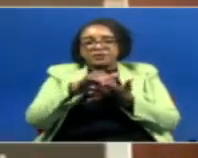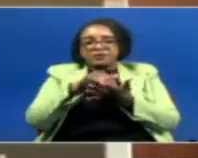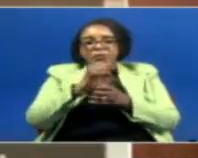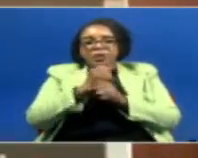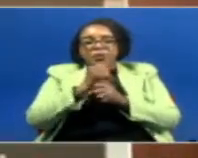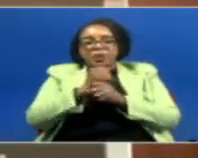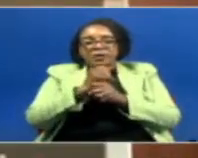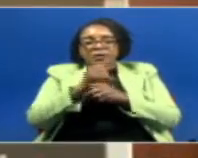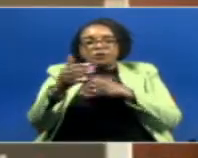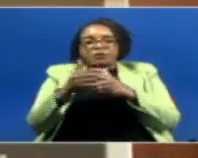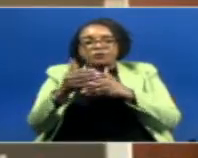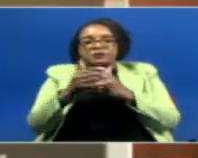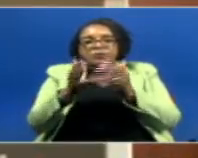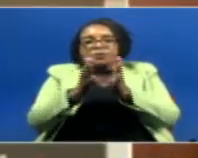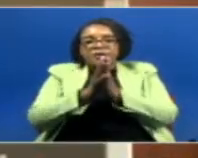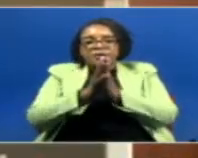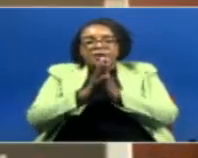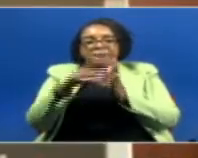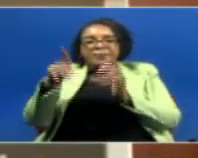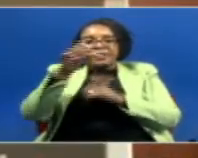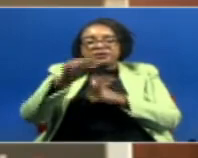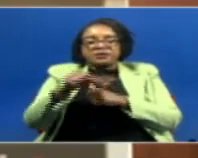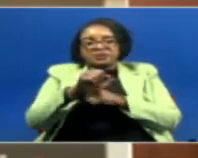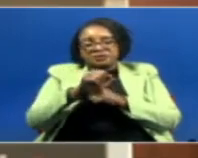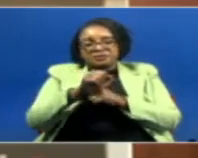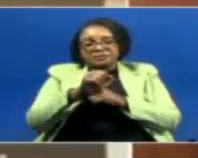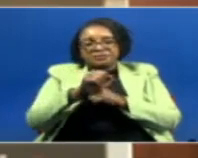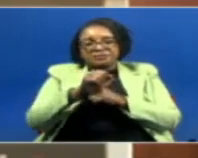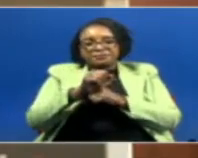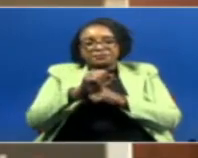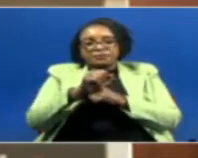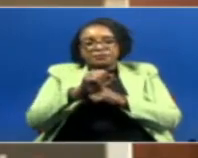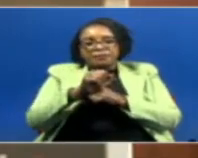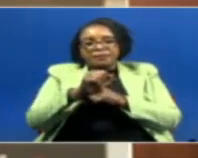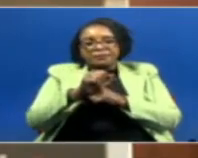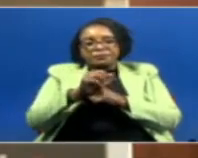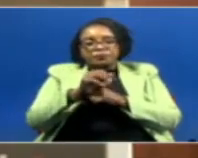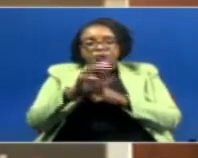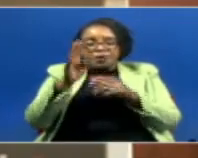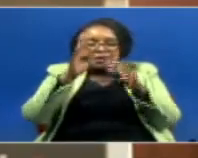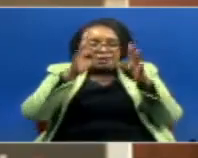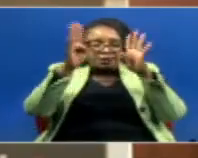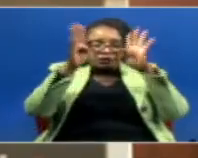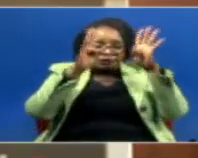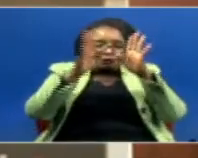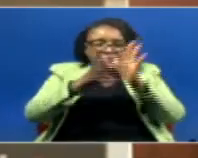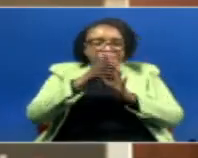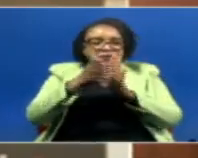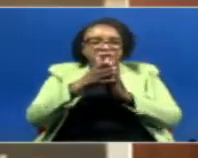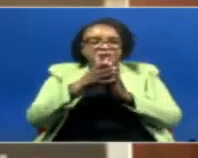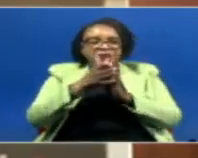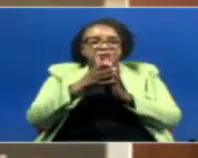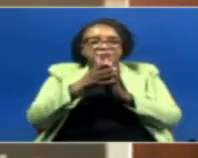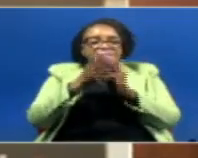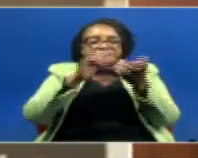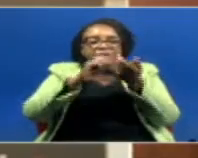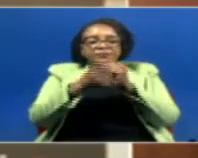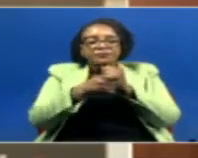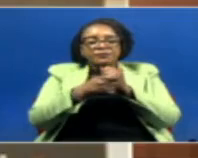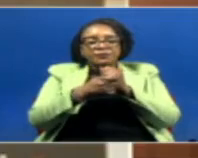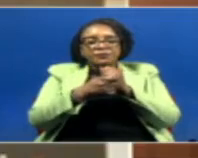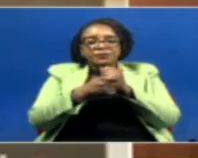closely with the PSS to initiate immediate review,